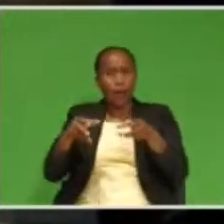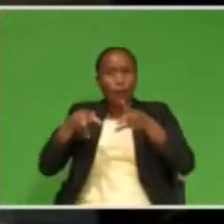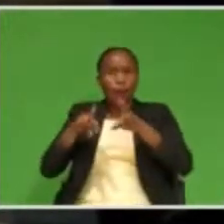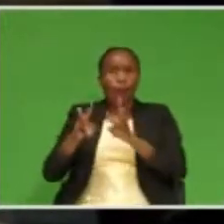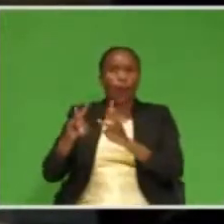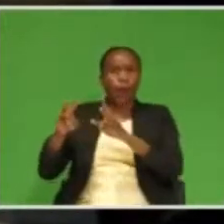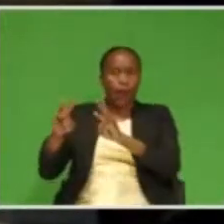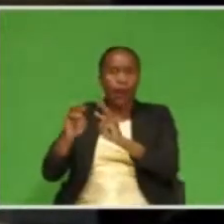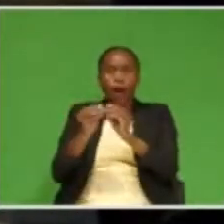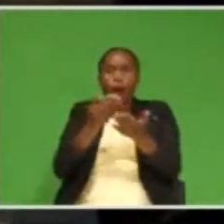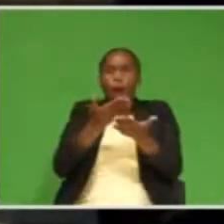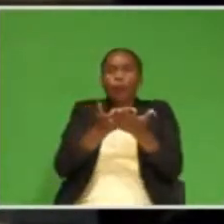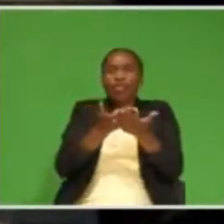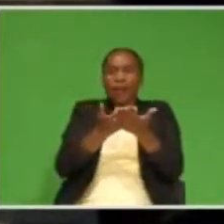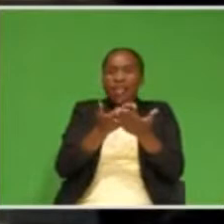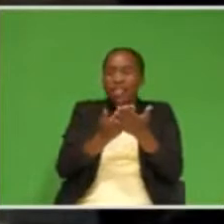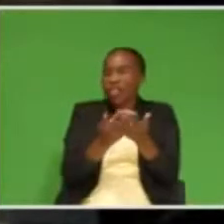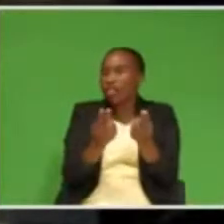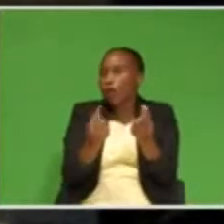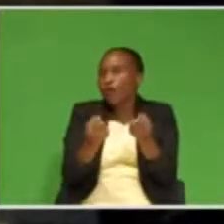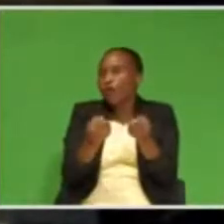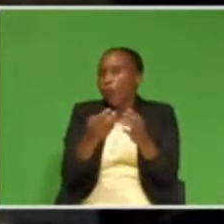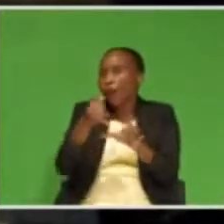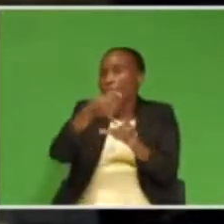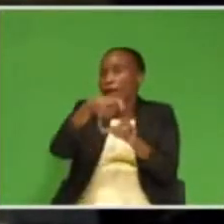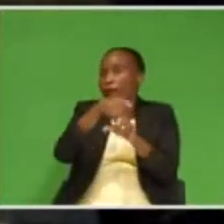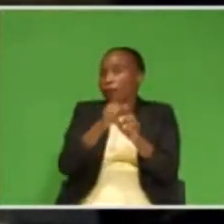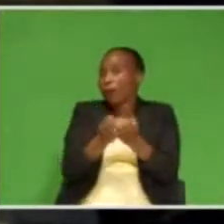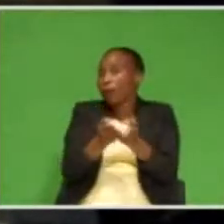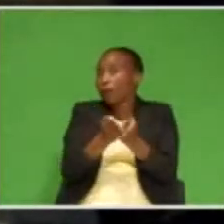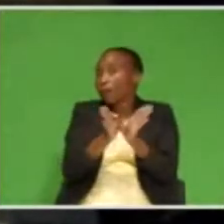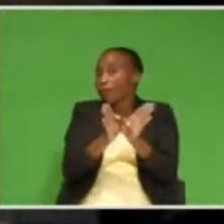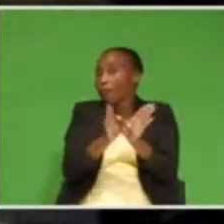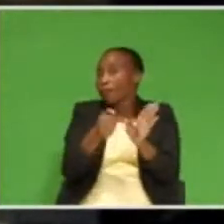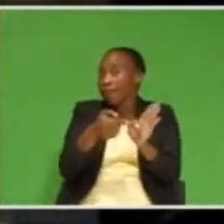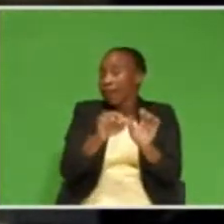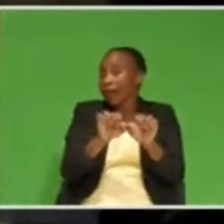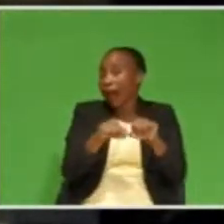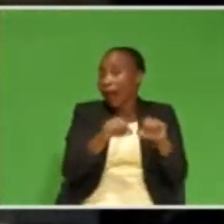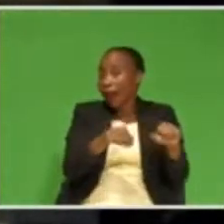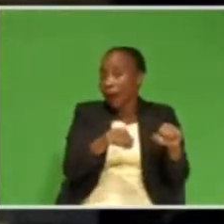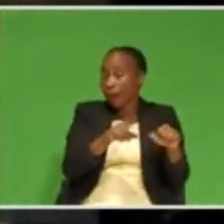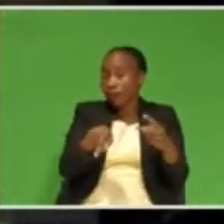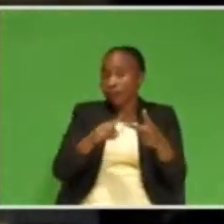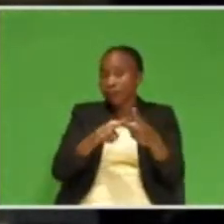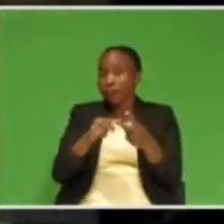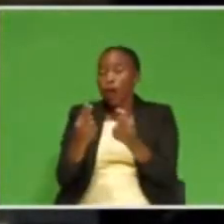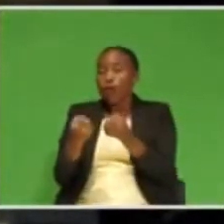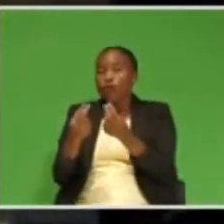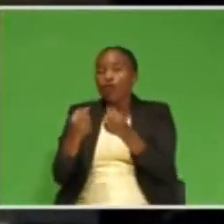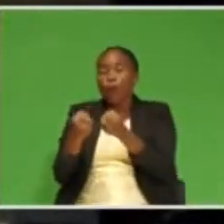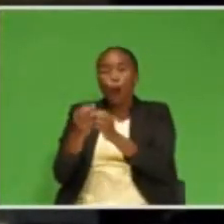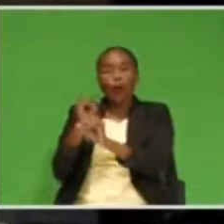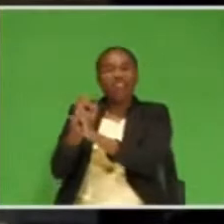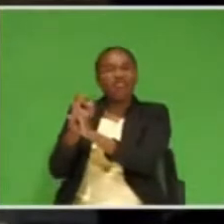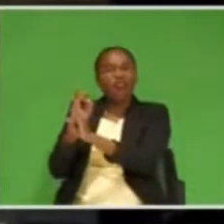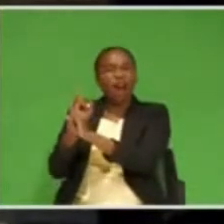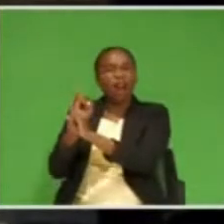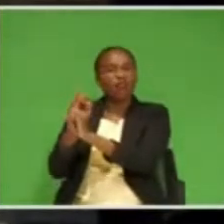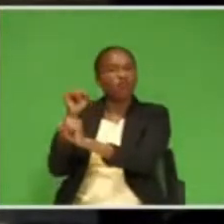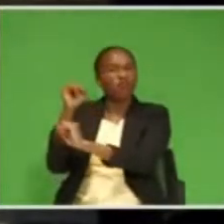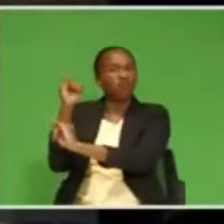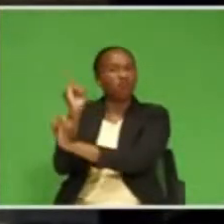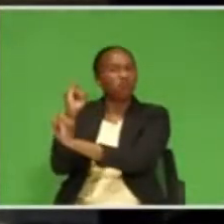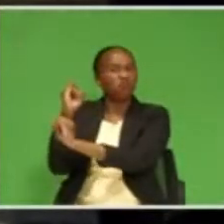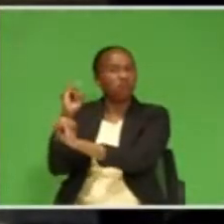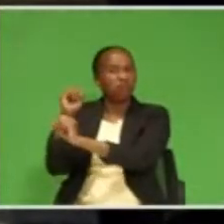the possibility of new investments, new industrialization, and that, above all,